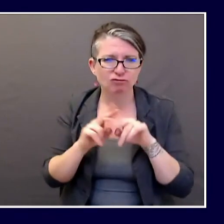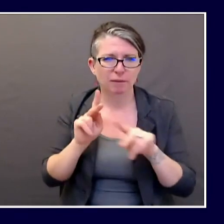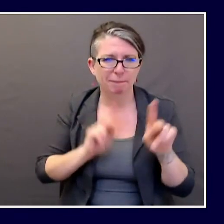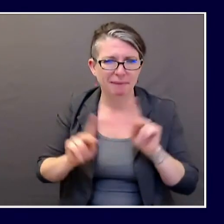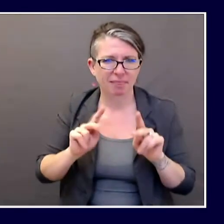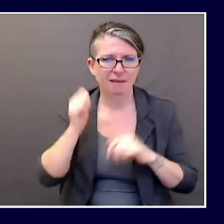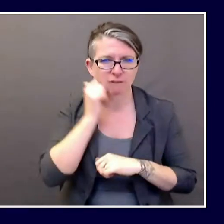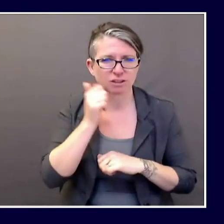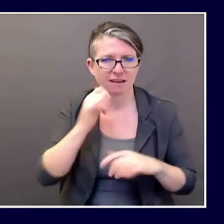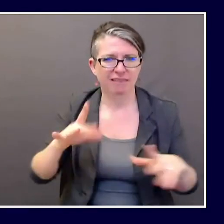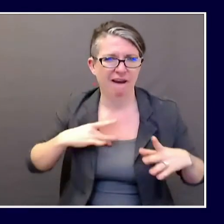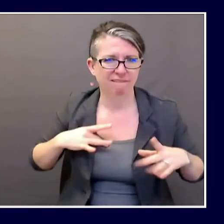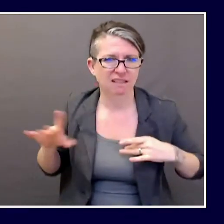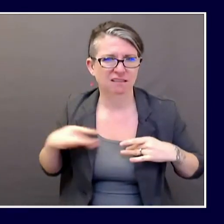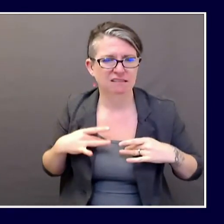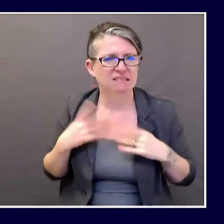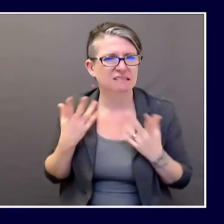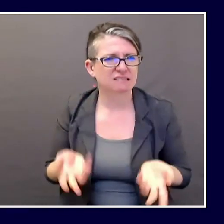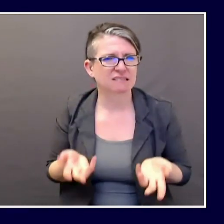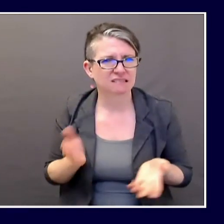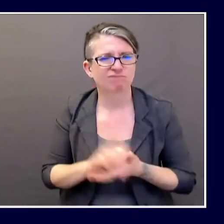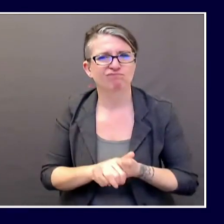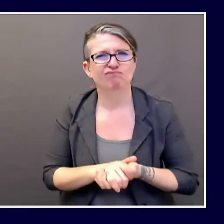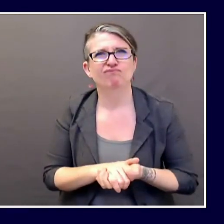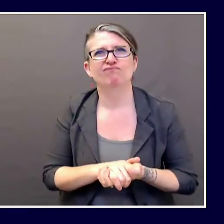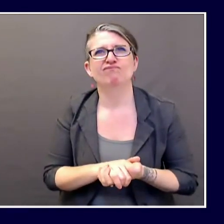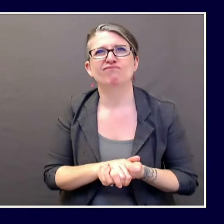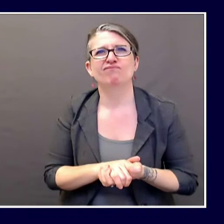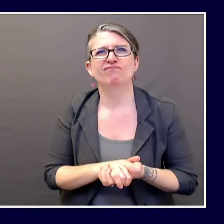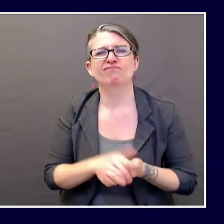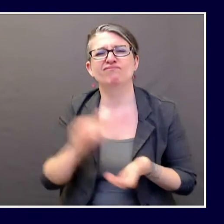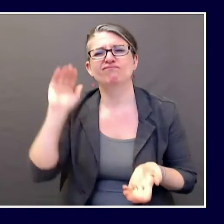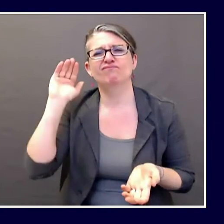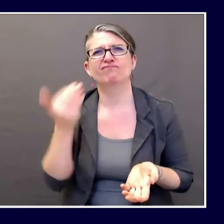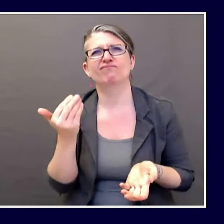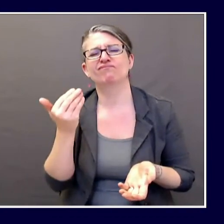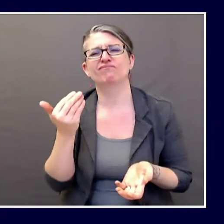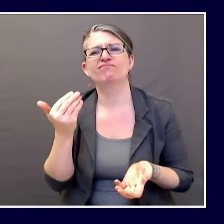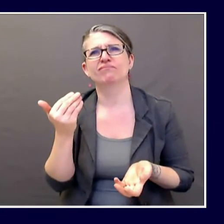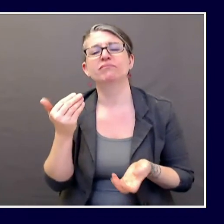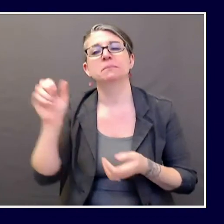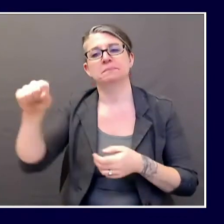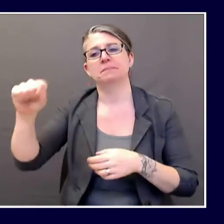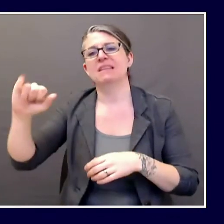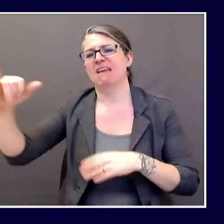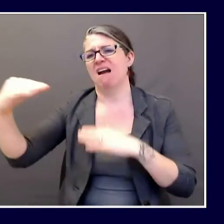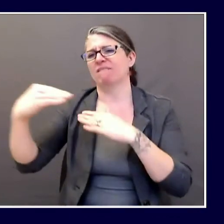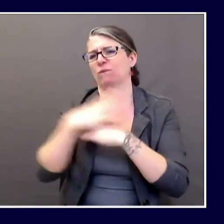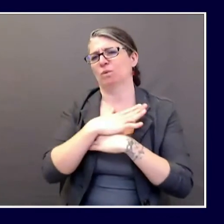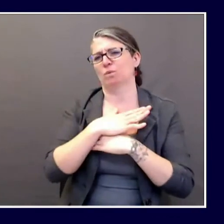average is a little bit higher now than it was, say, 12 to 16 days ago, but it's not all of